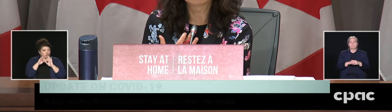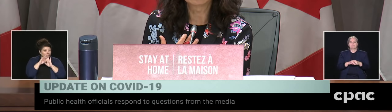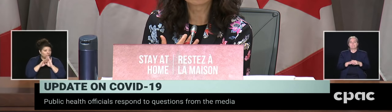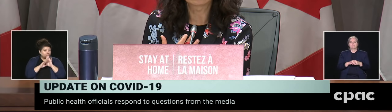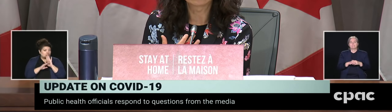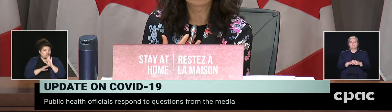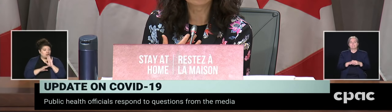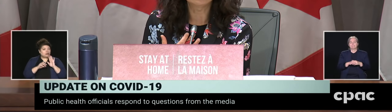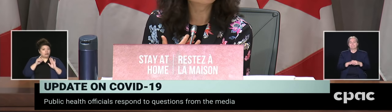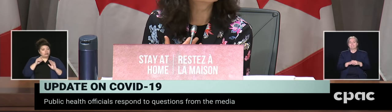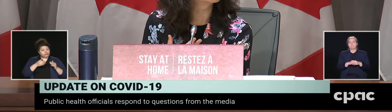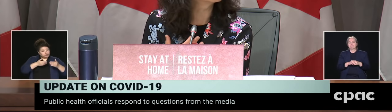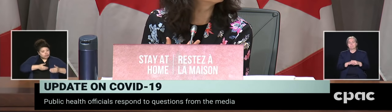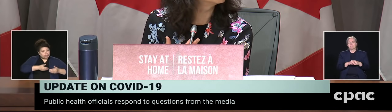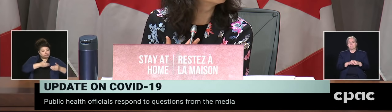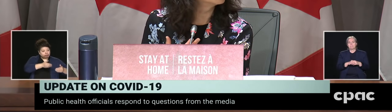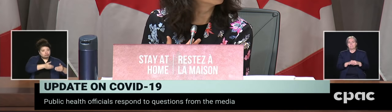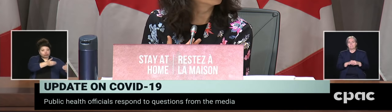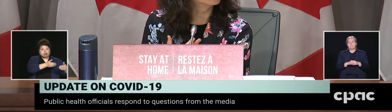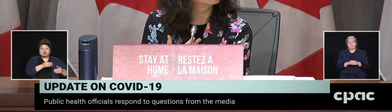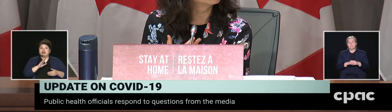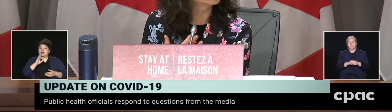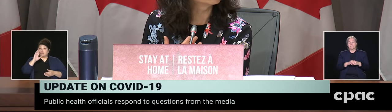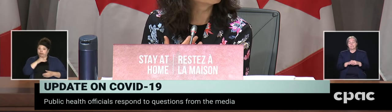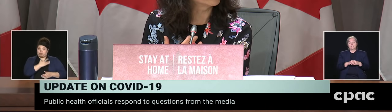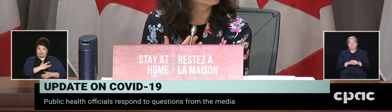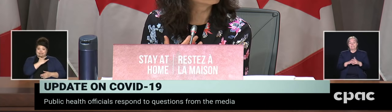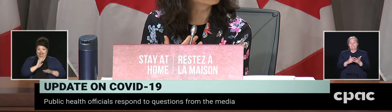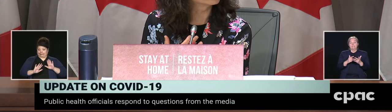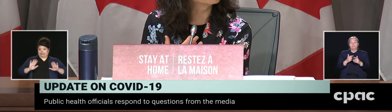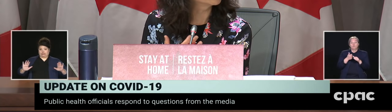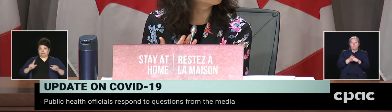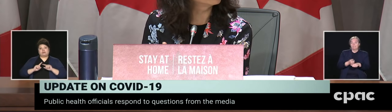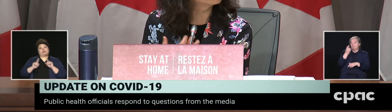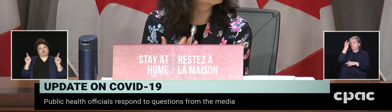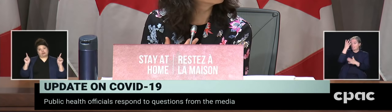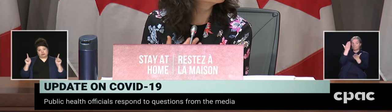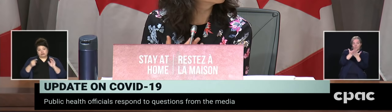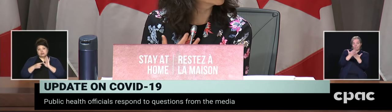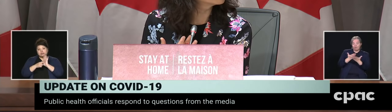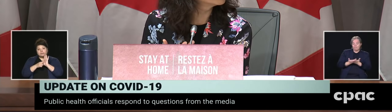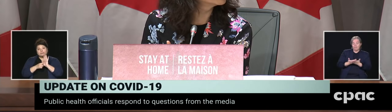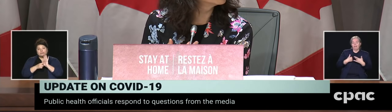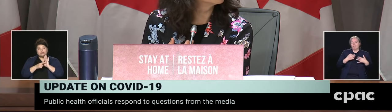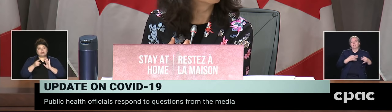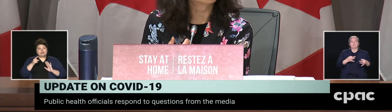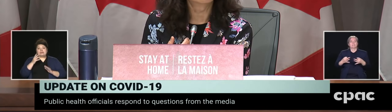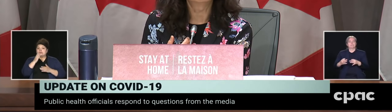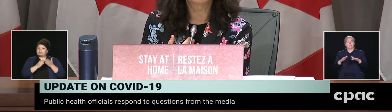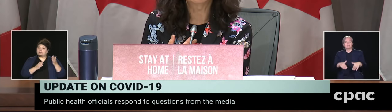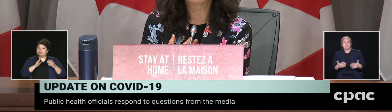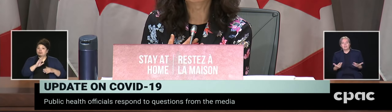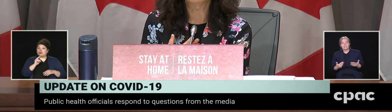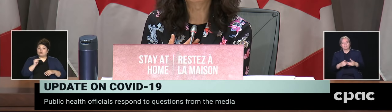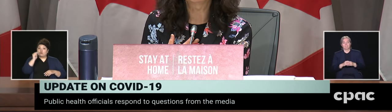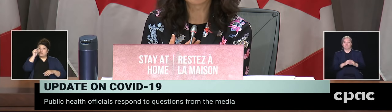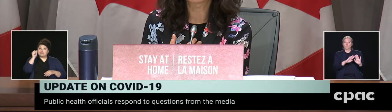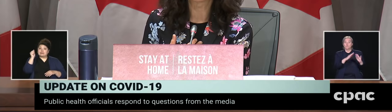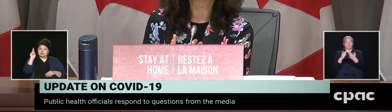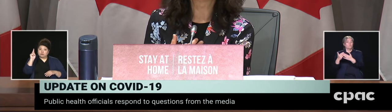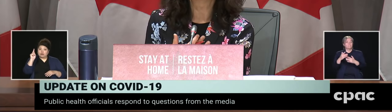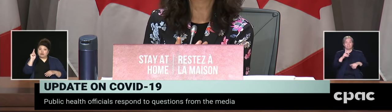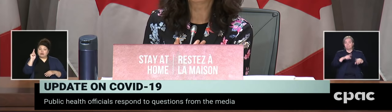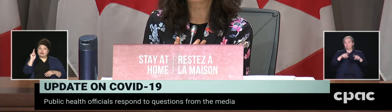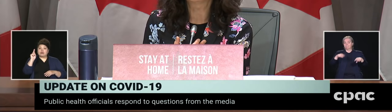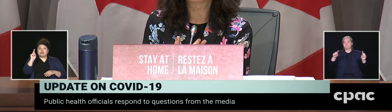very different needs. For example, we heard about some cases in northern Saskatchewan, and that means